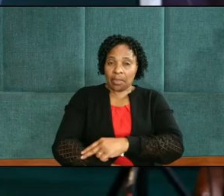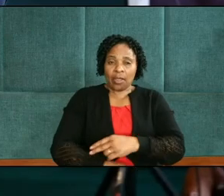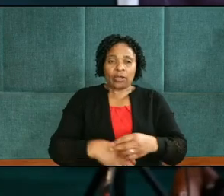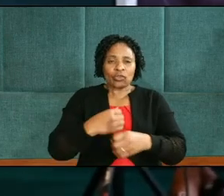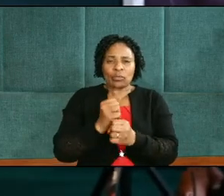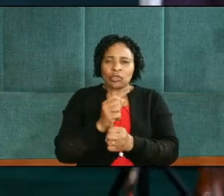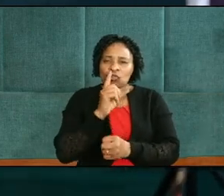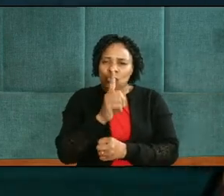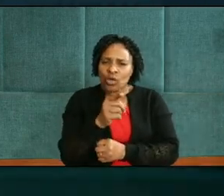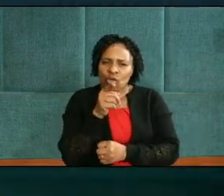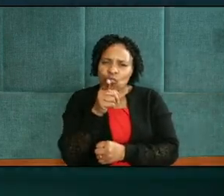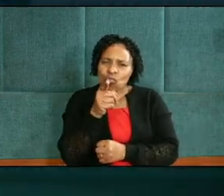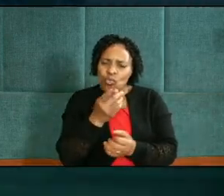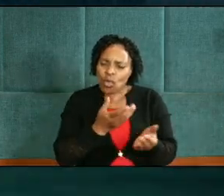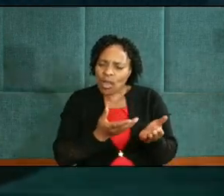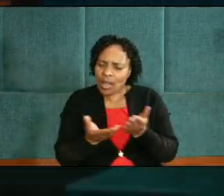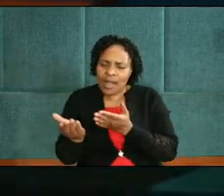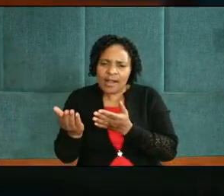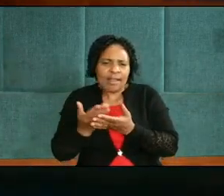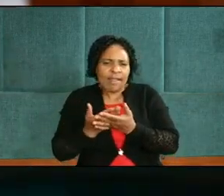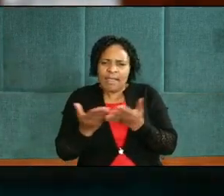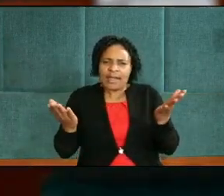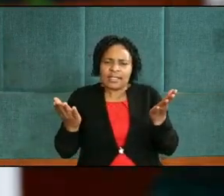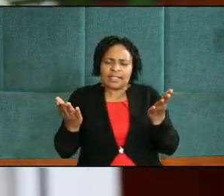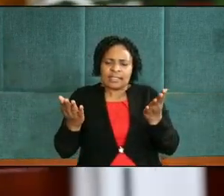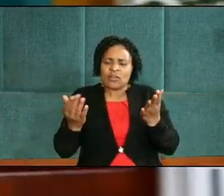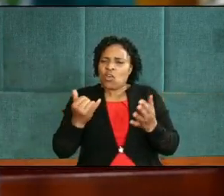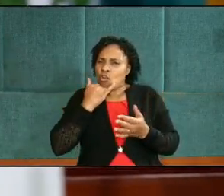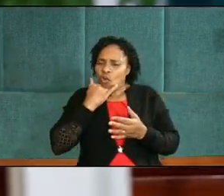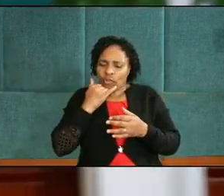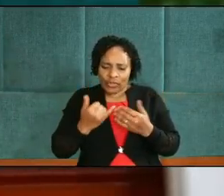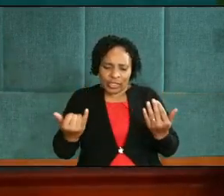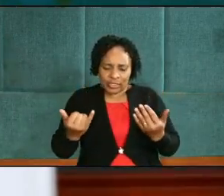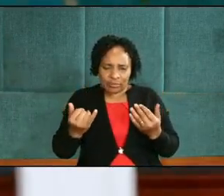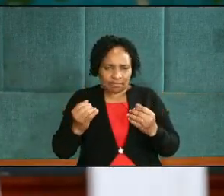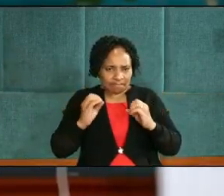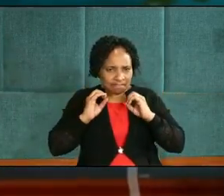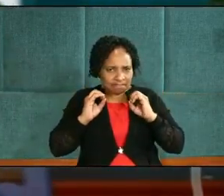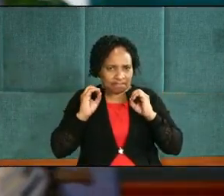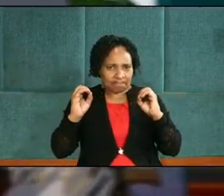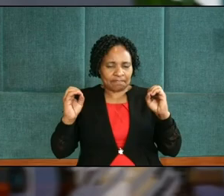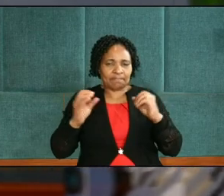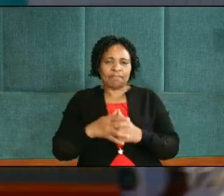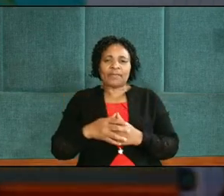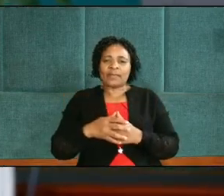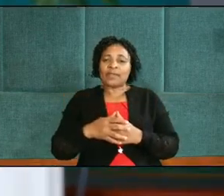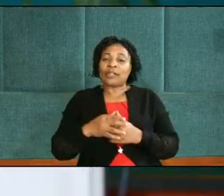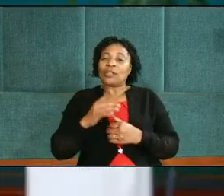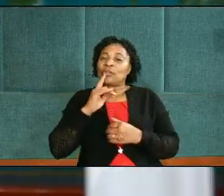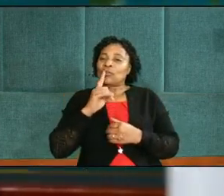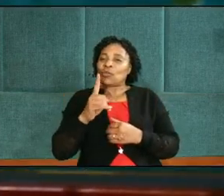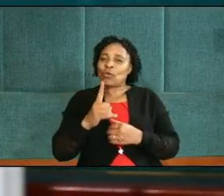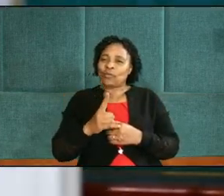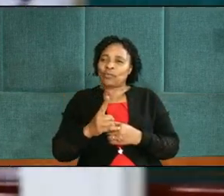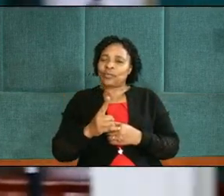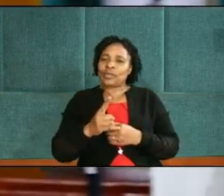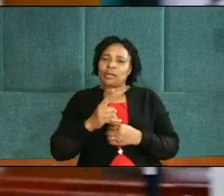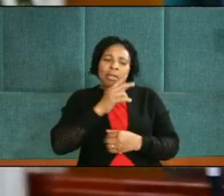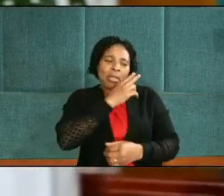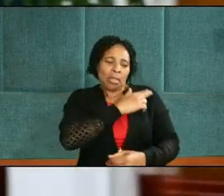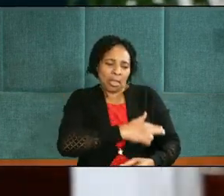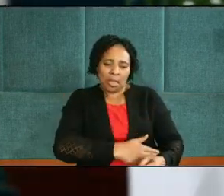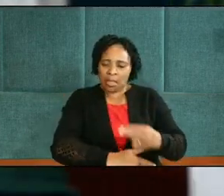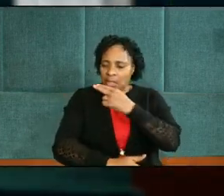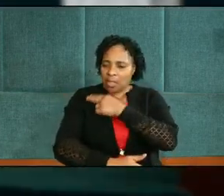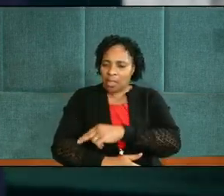carrying any prohibited stuff, right? So if you're clear, if you pass through the body scanner, then you